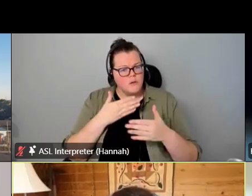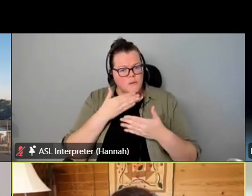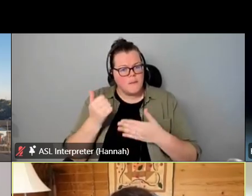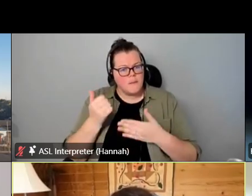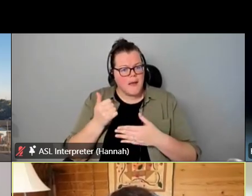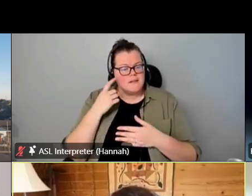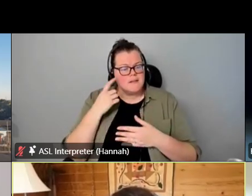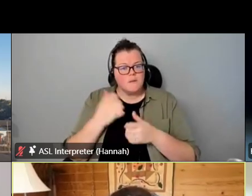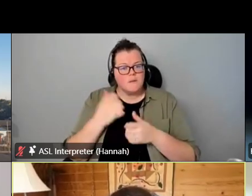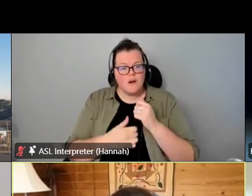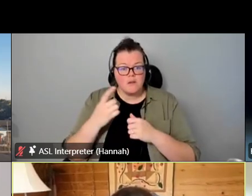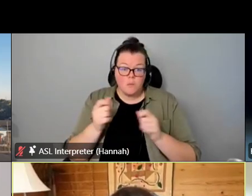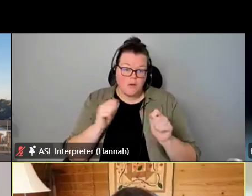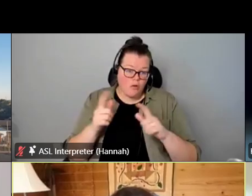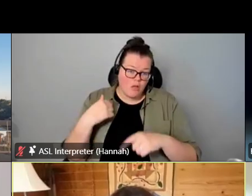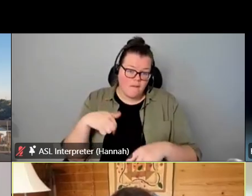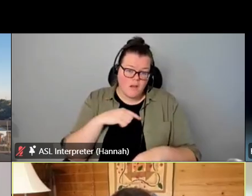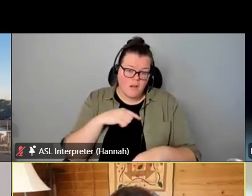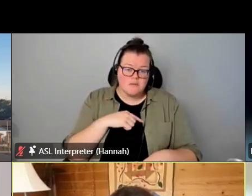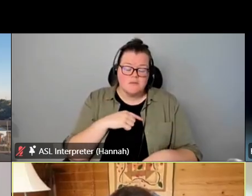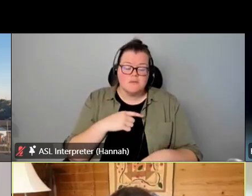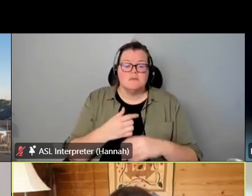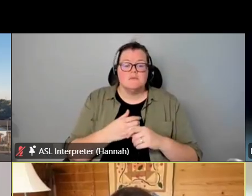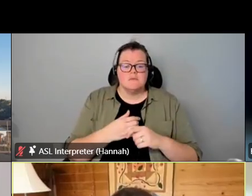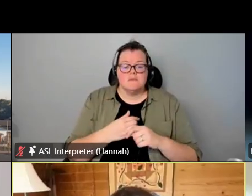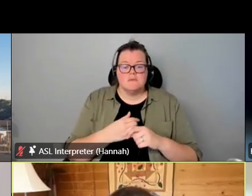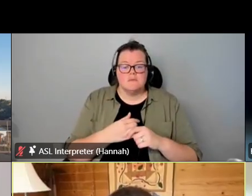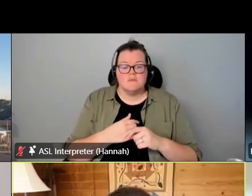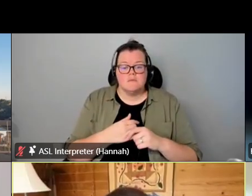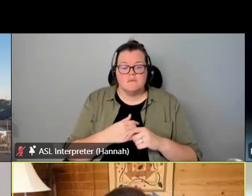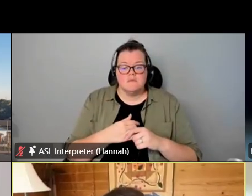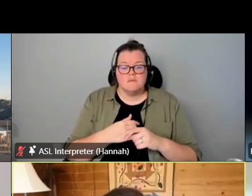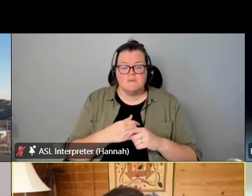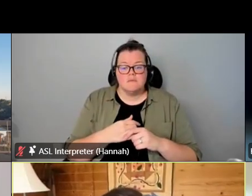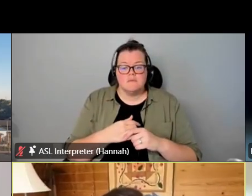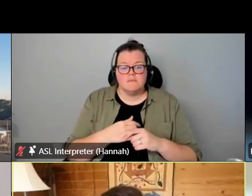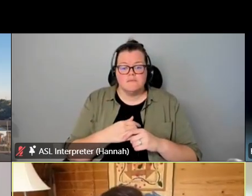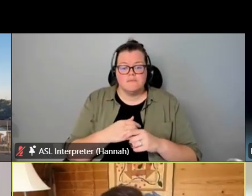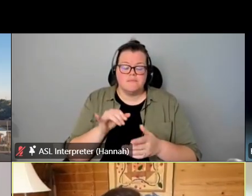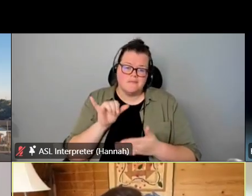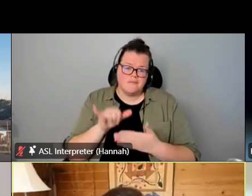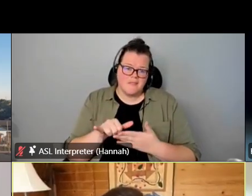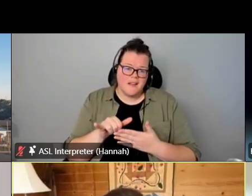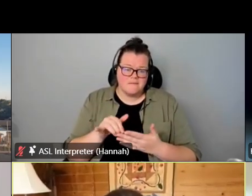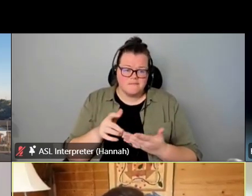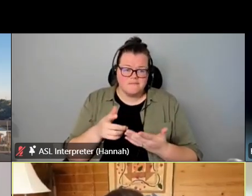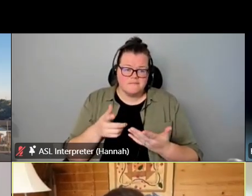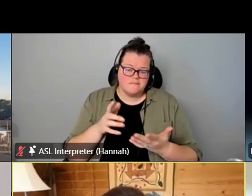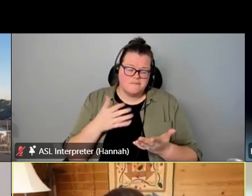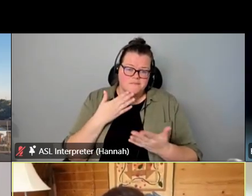us. And that's just all I can say. Thank